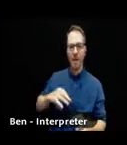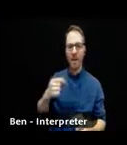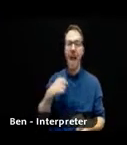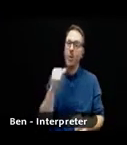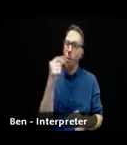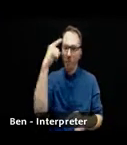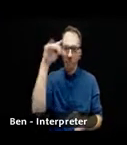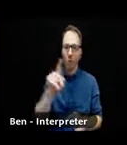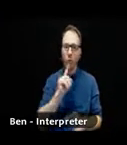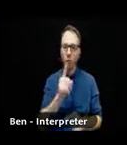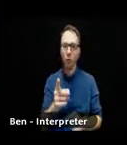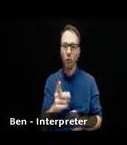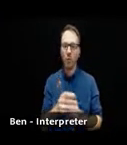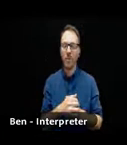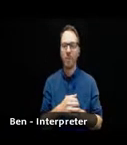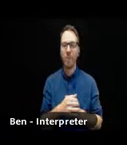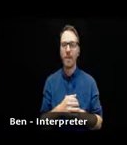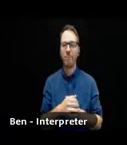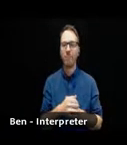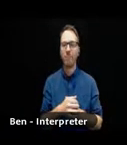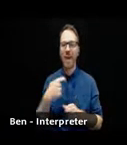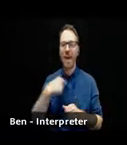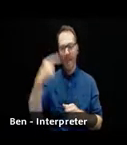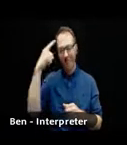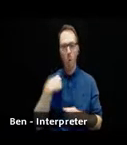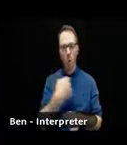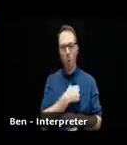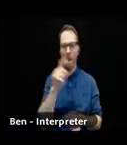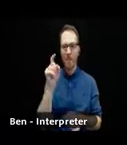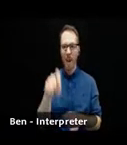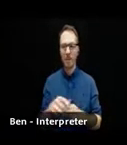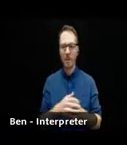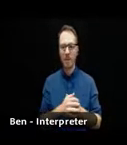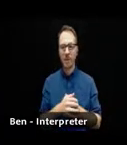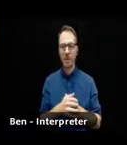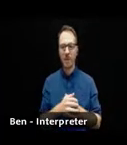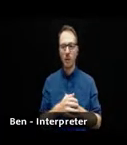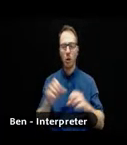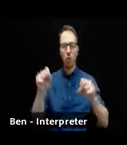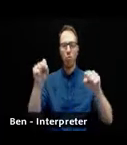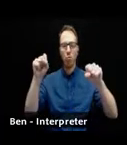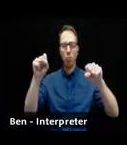that's true. I think that we have to drop those very...